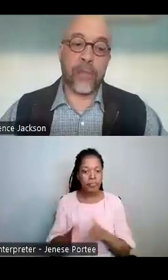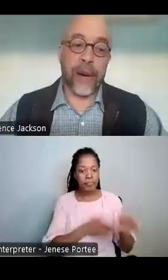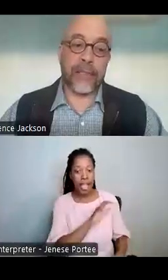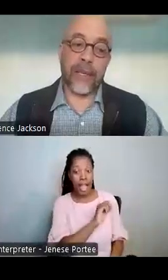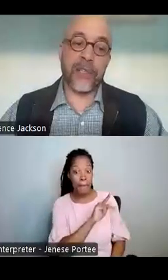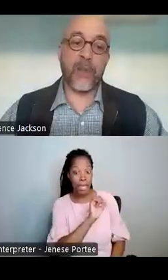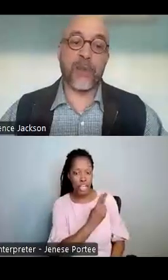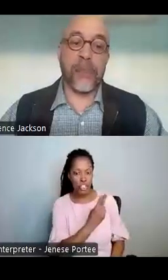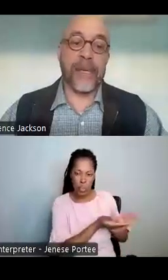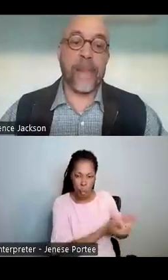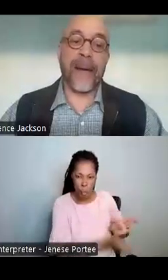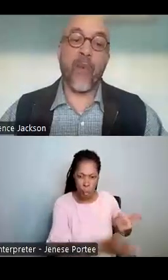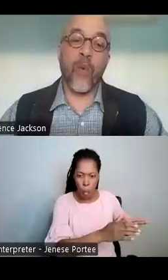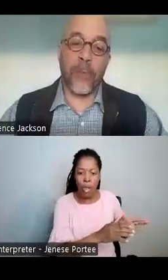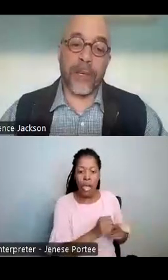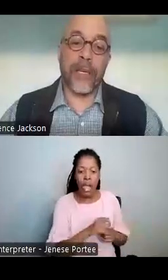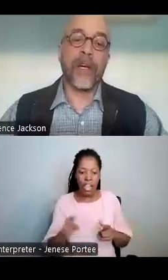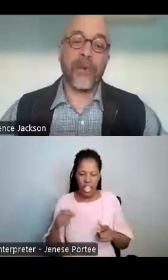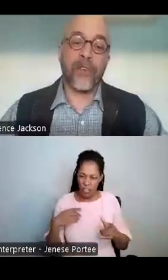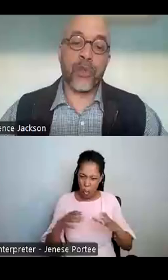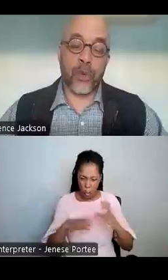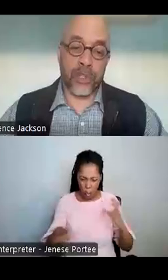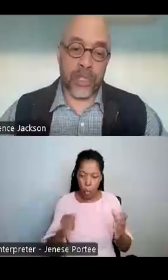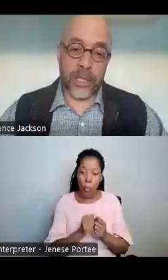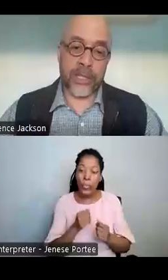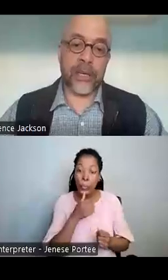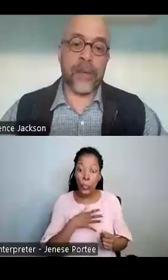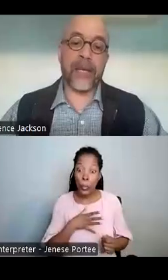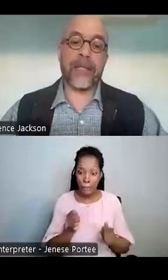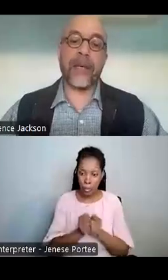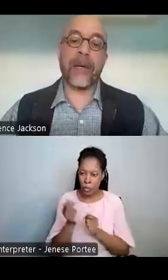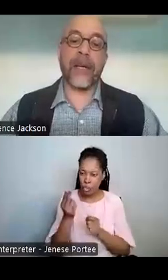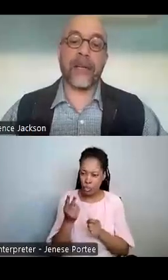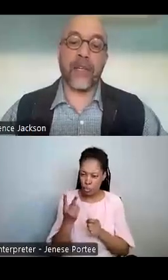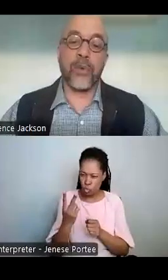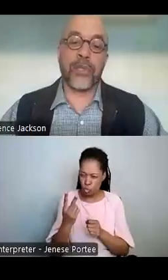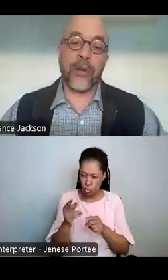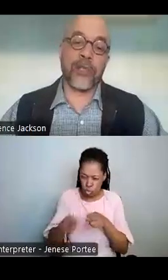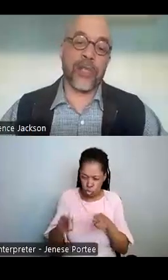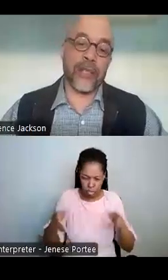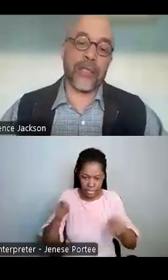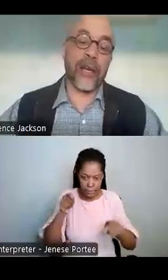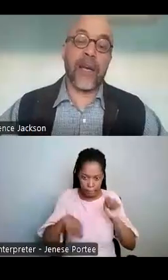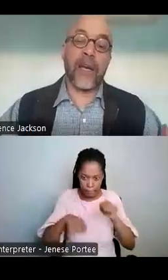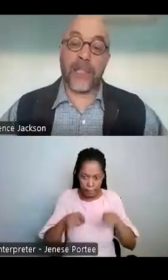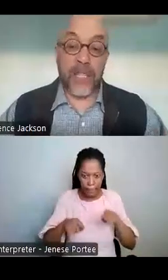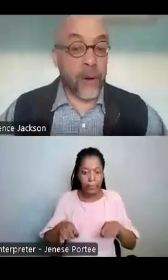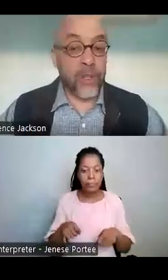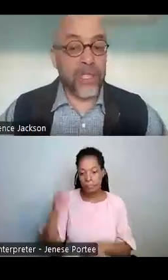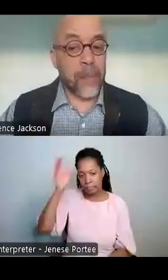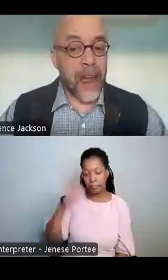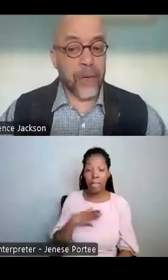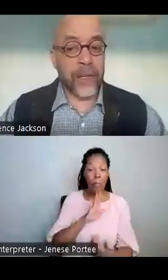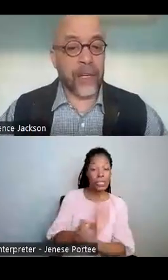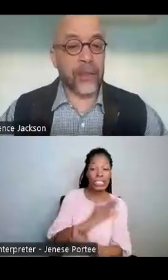studded with brass nails, which was beaten by a woman with two short sticks. A man sung an uncouth song to the dancing, which I suppose